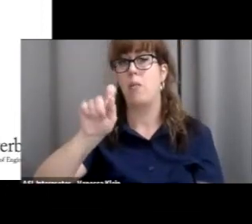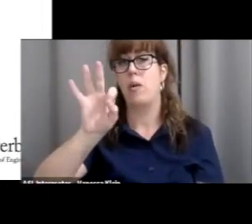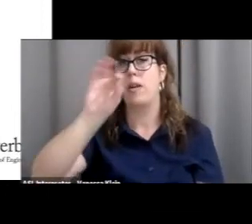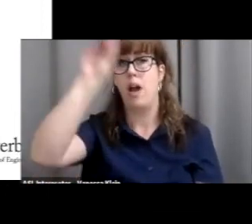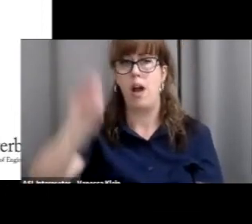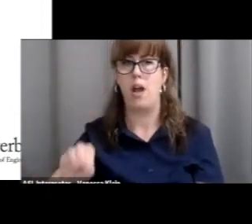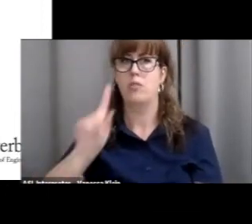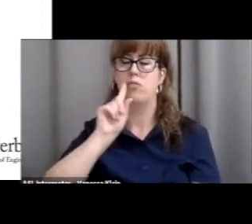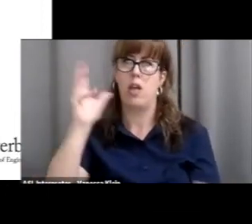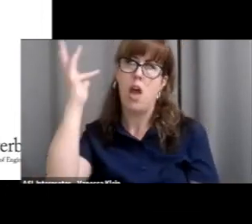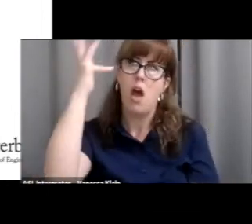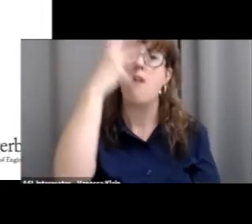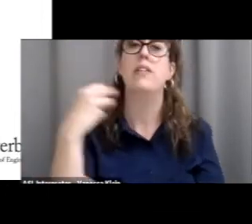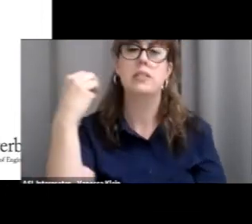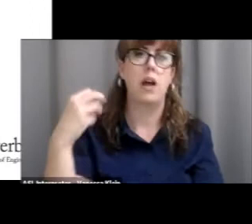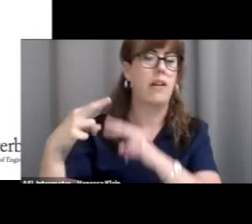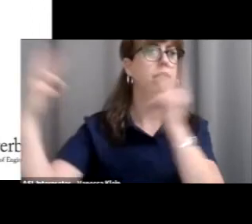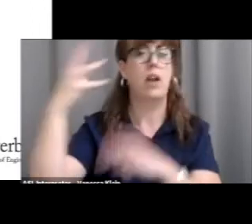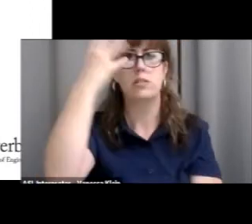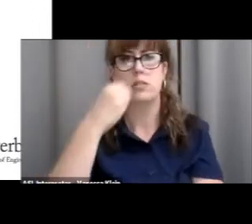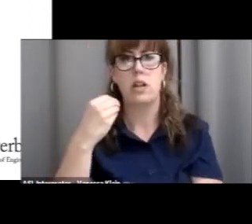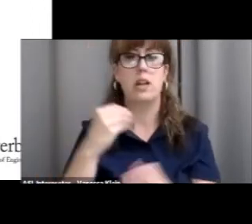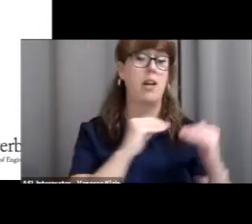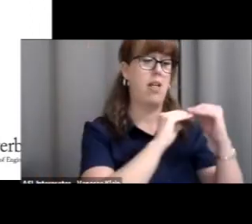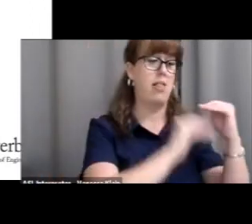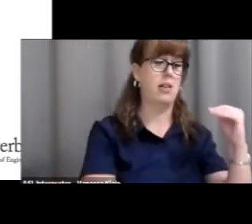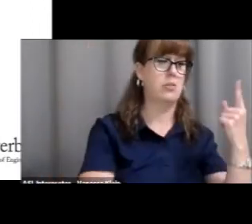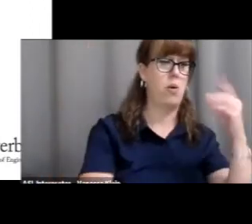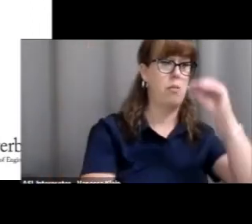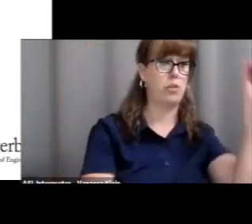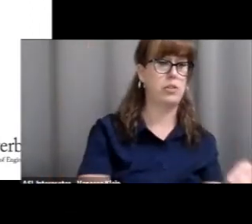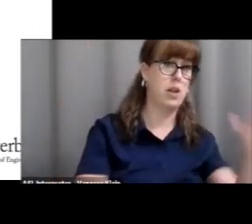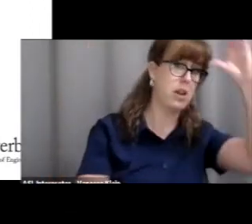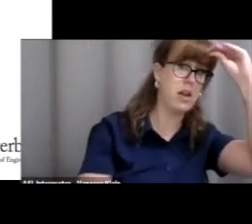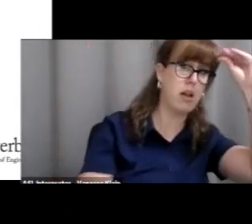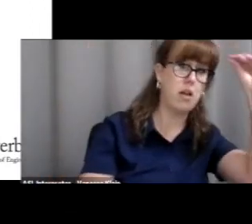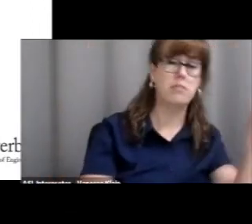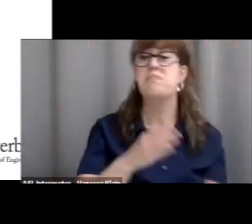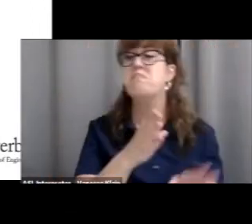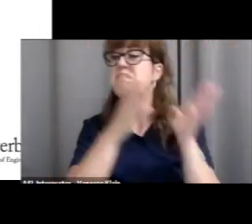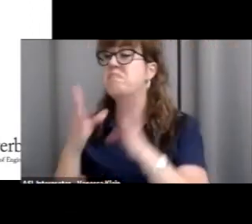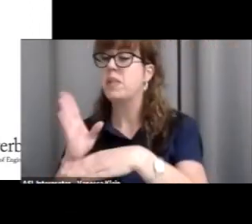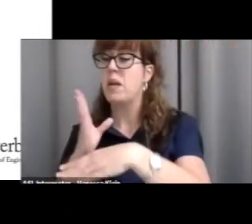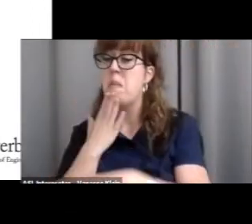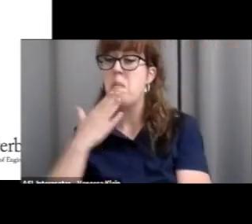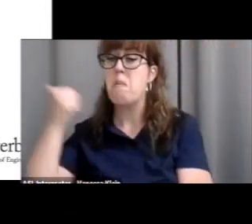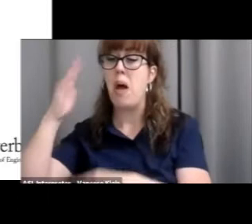are stunning versus less than 1% for male characters. And then better than average looking, we see